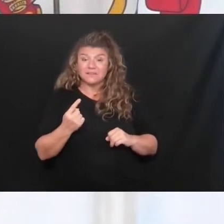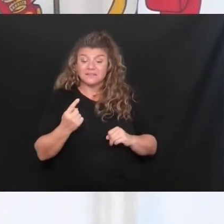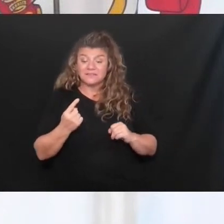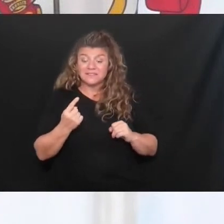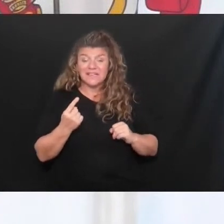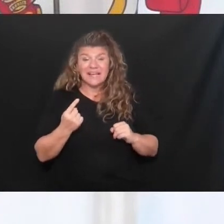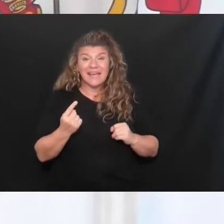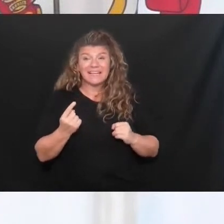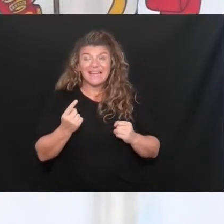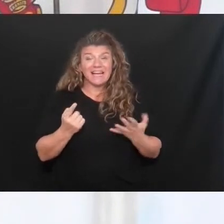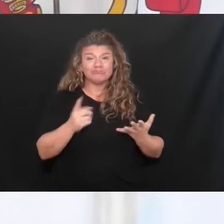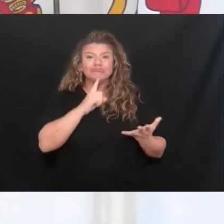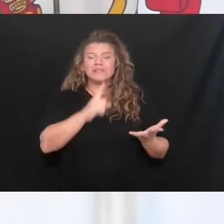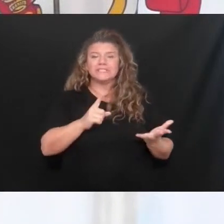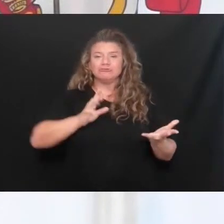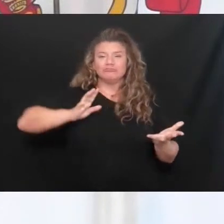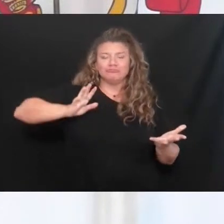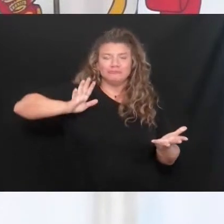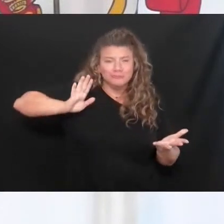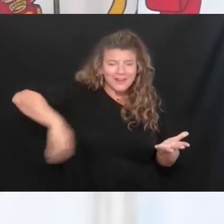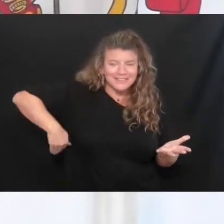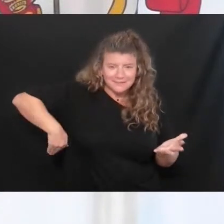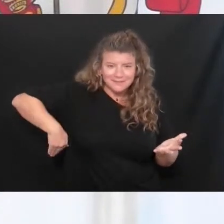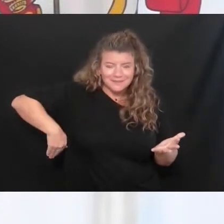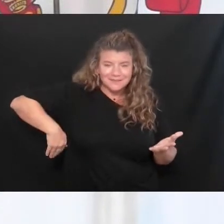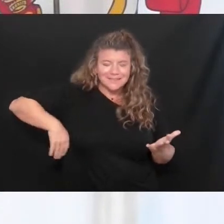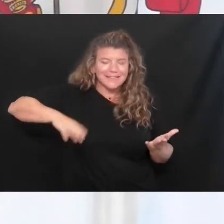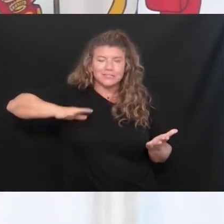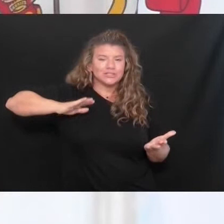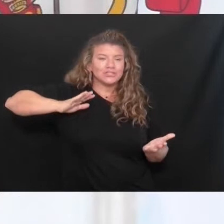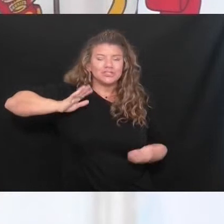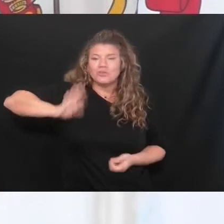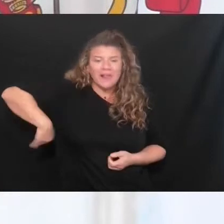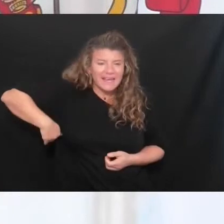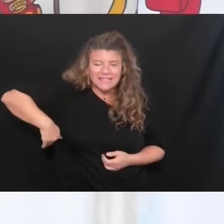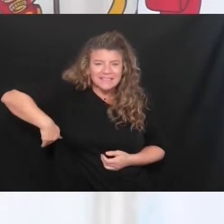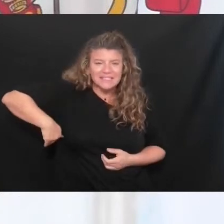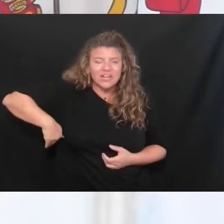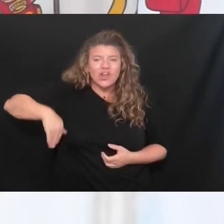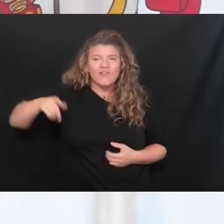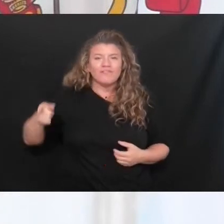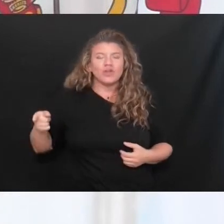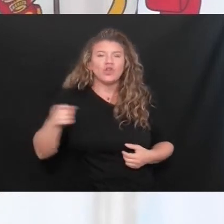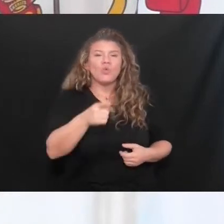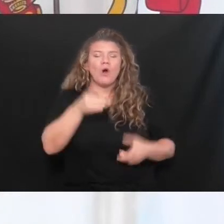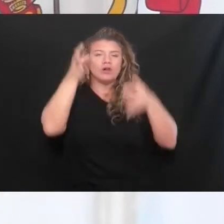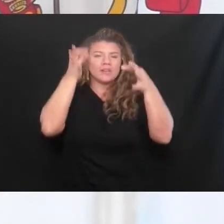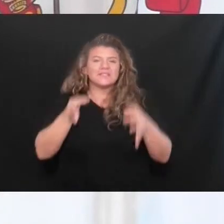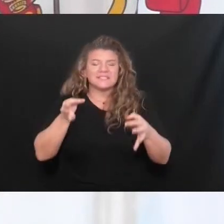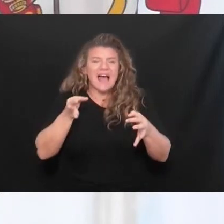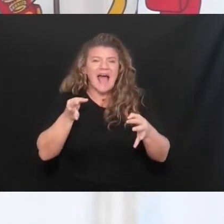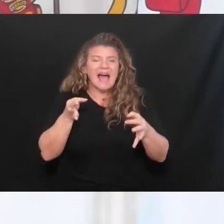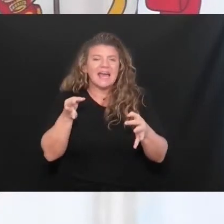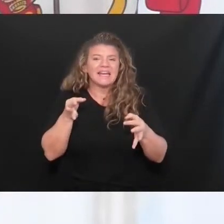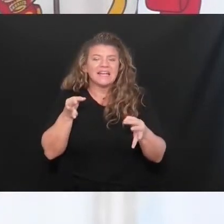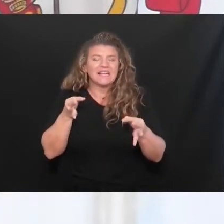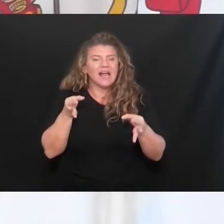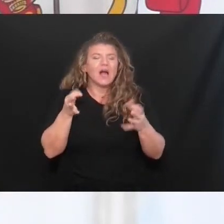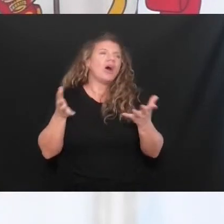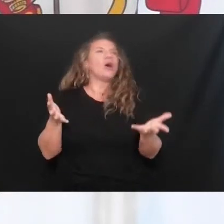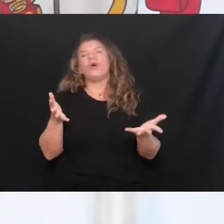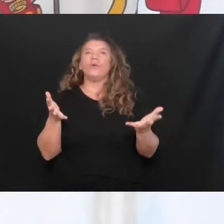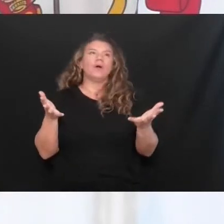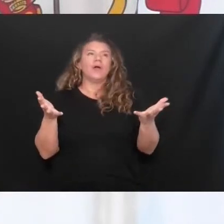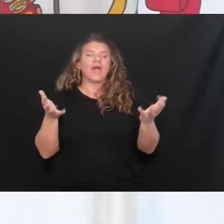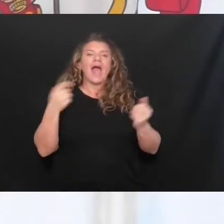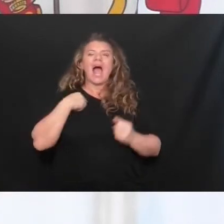It's too late, West Virginia. It's too late for you to decide, we